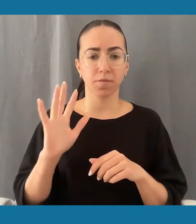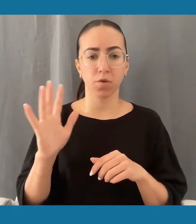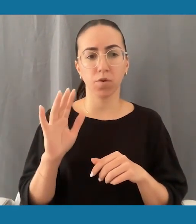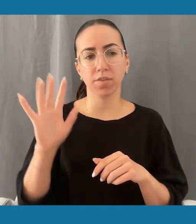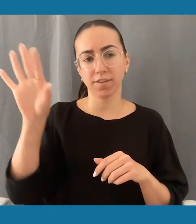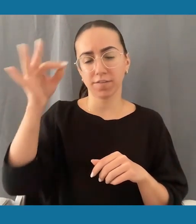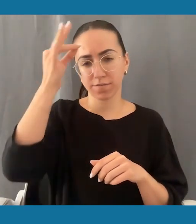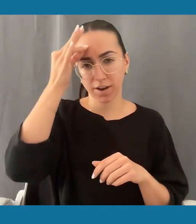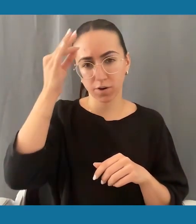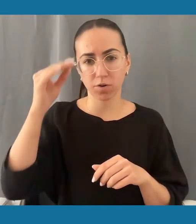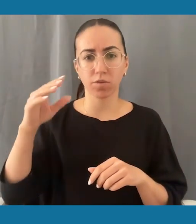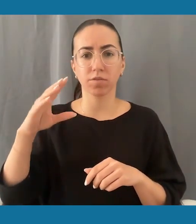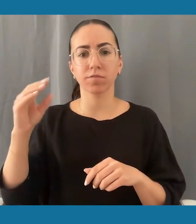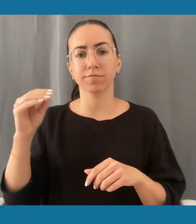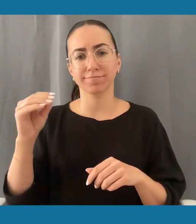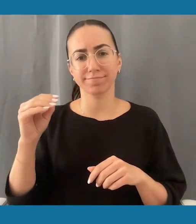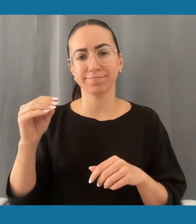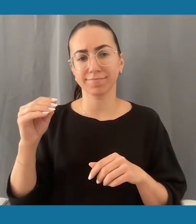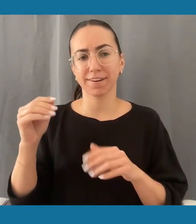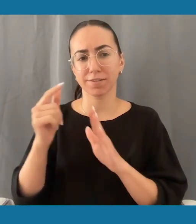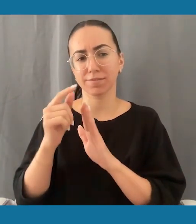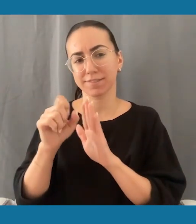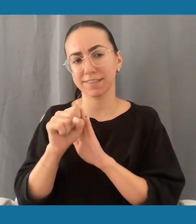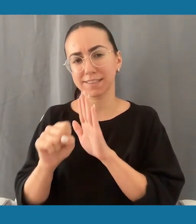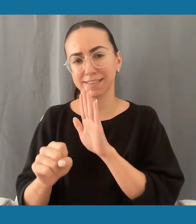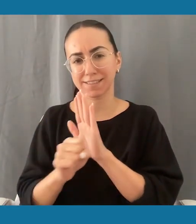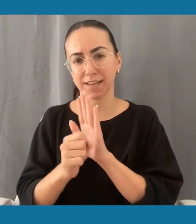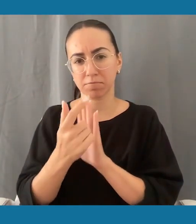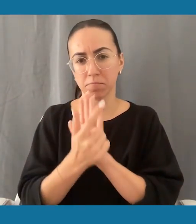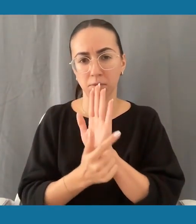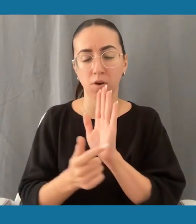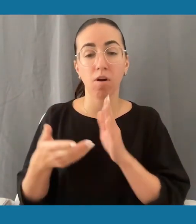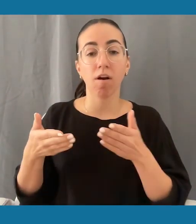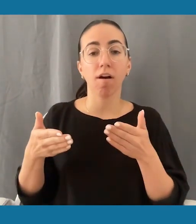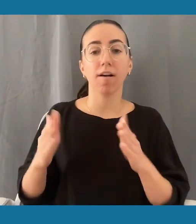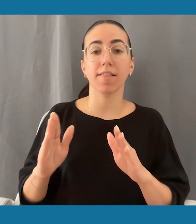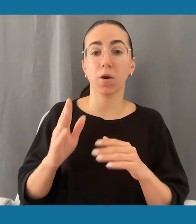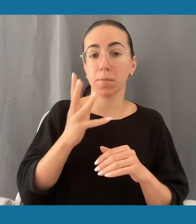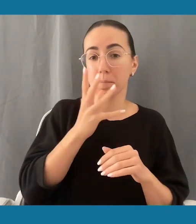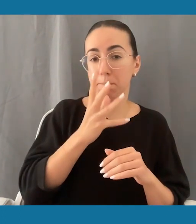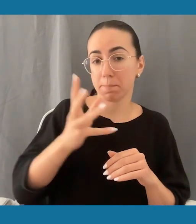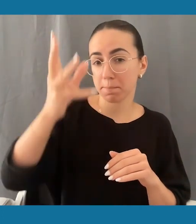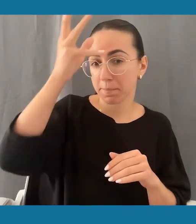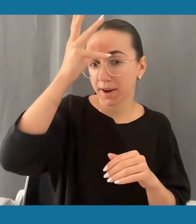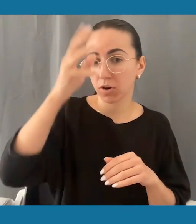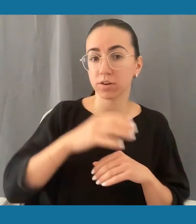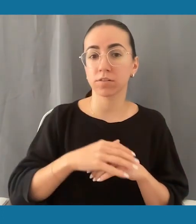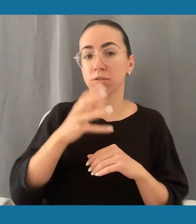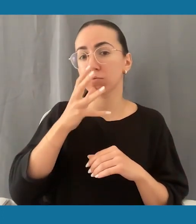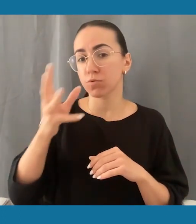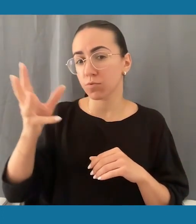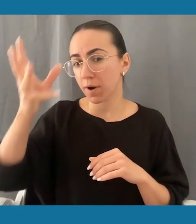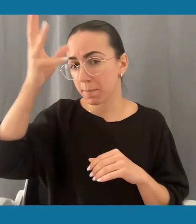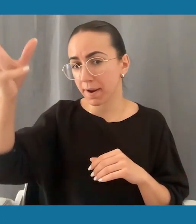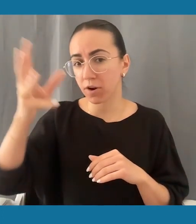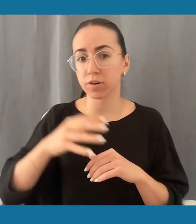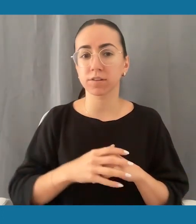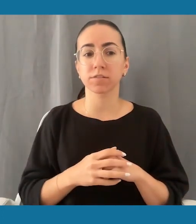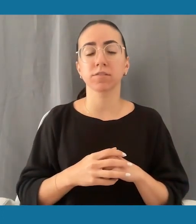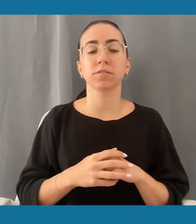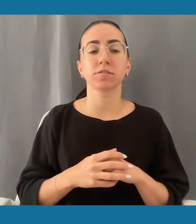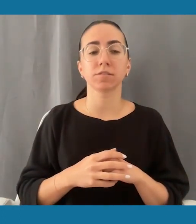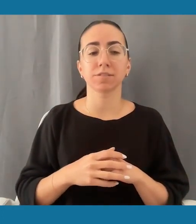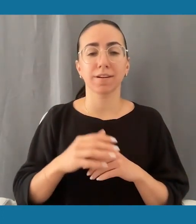state statutes that correspond only allowed for a parent, a grandparent, a legal